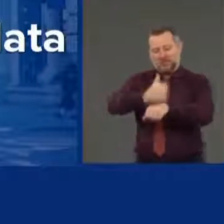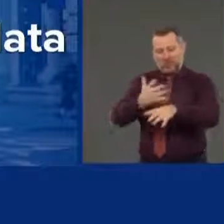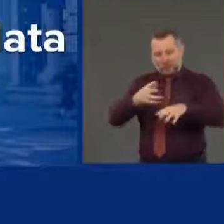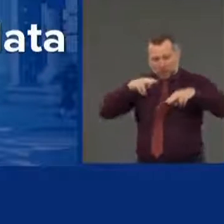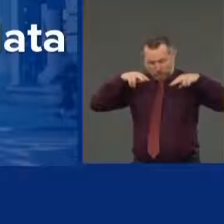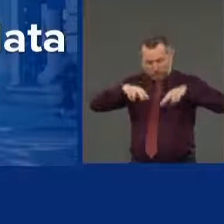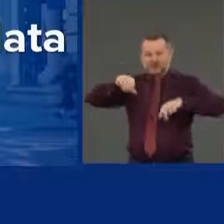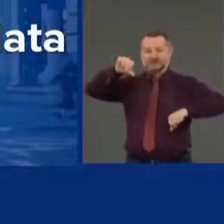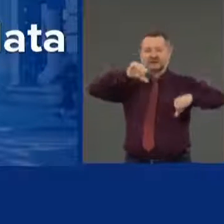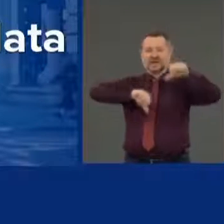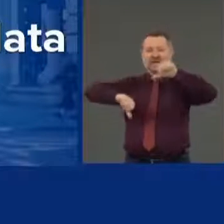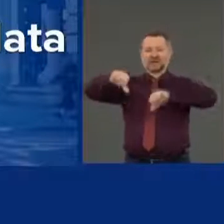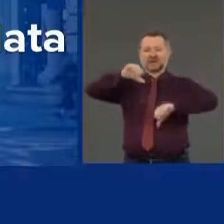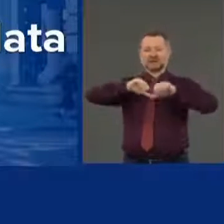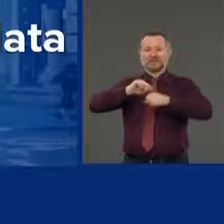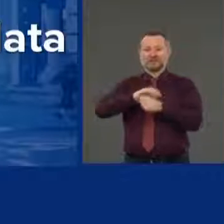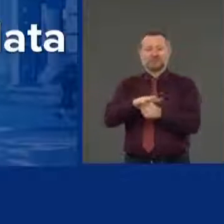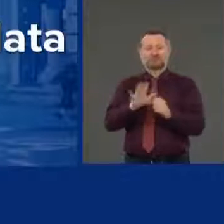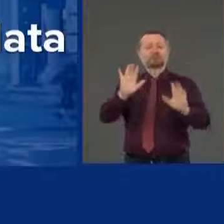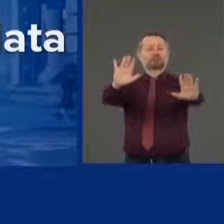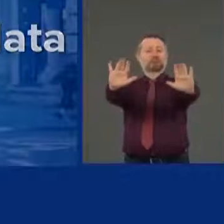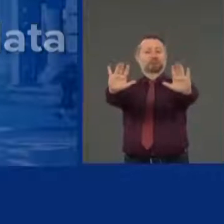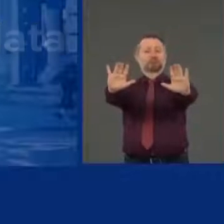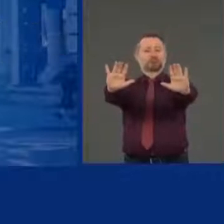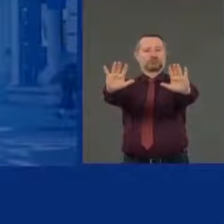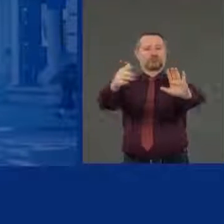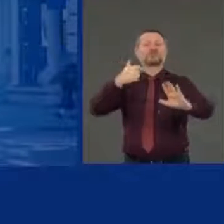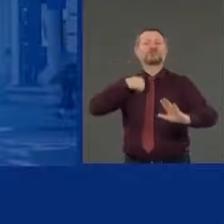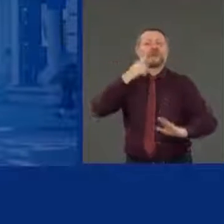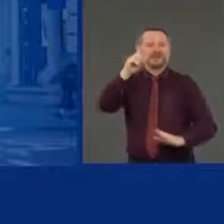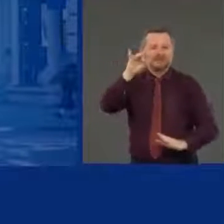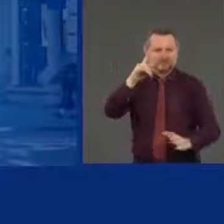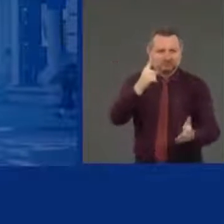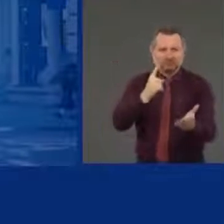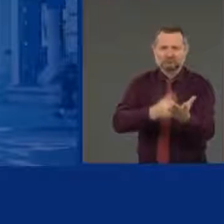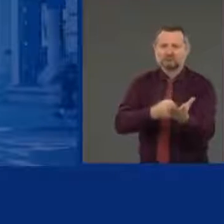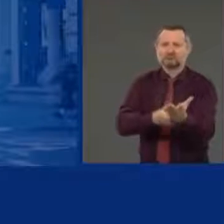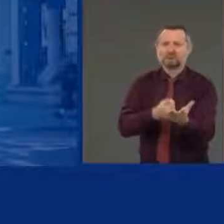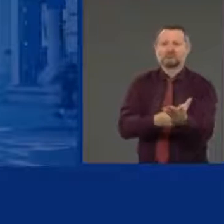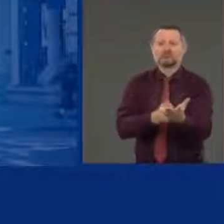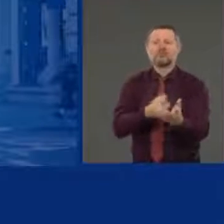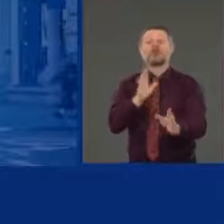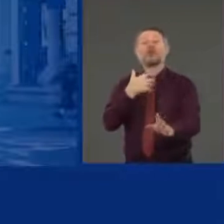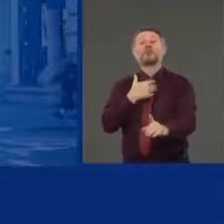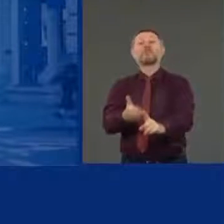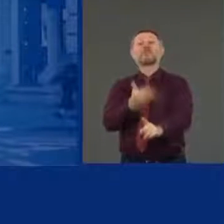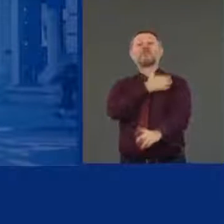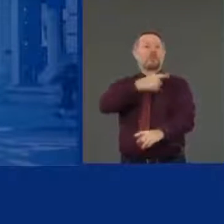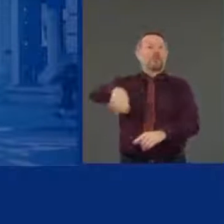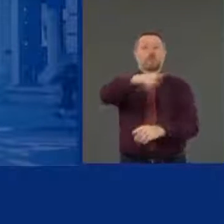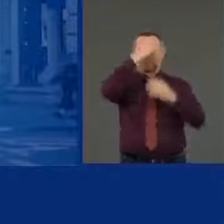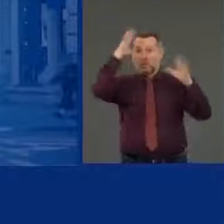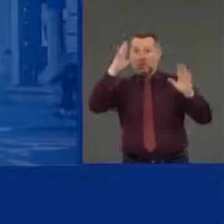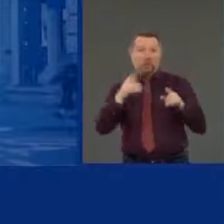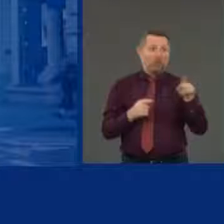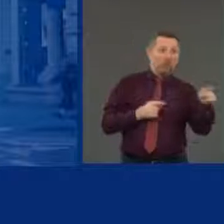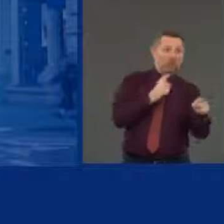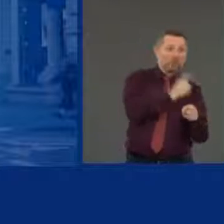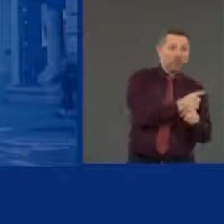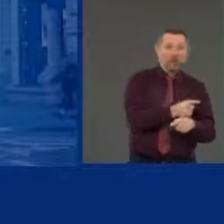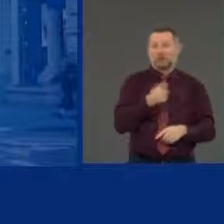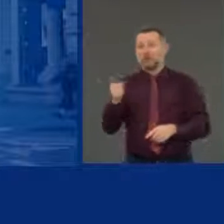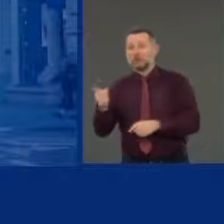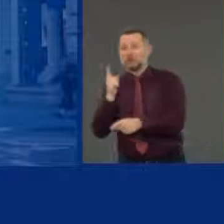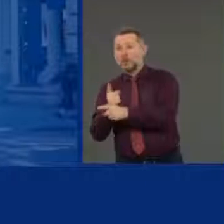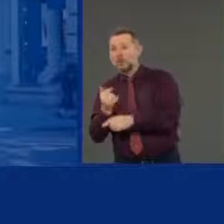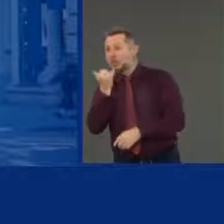virus. But we had a political debate. Nobody knew who was right. Nobody knew who was wrong. Well, now